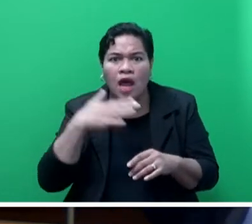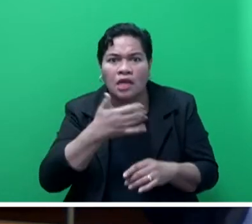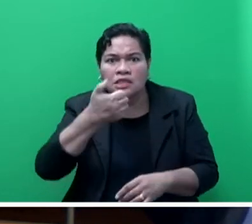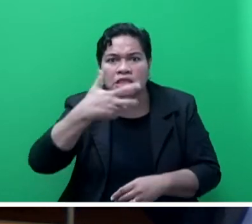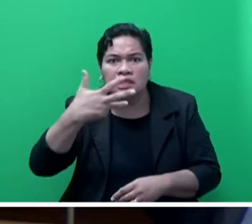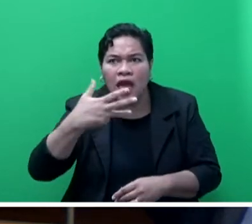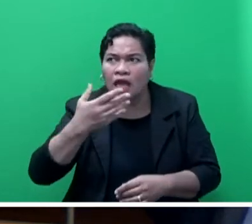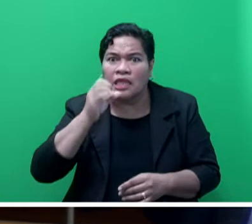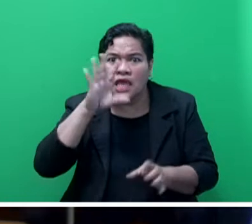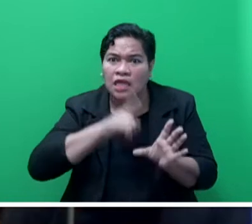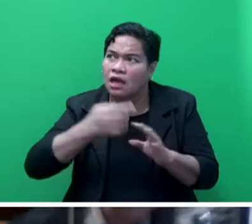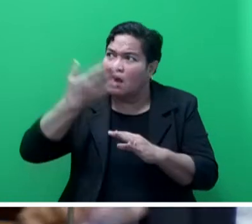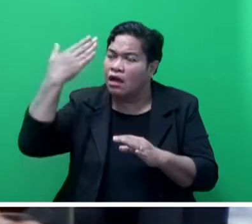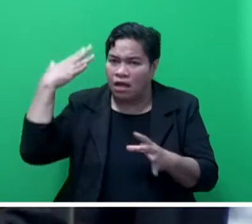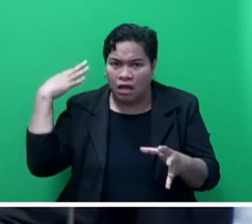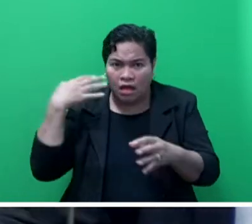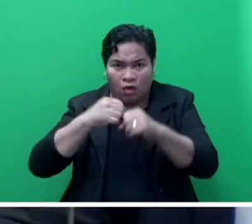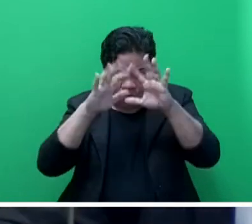years globally, sir.